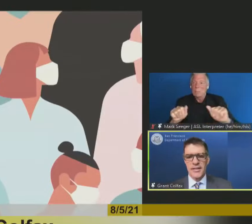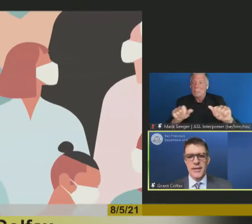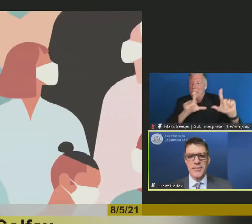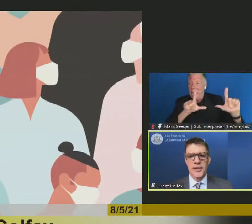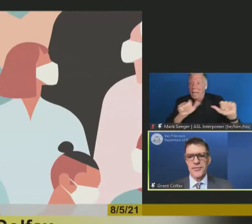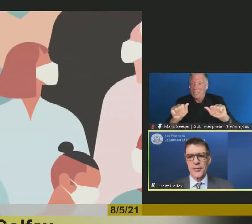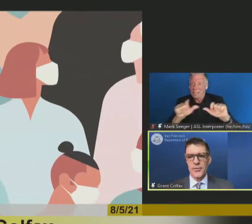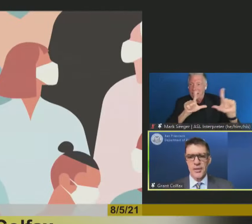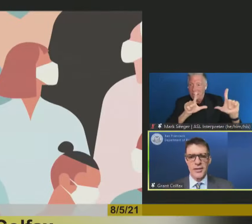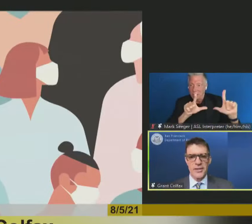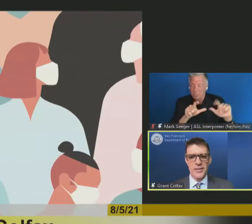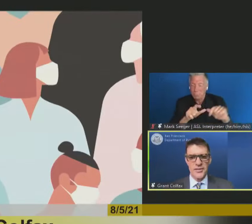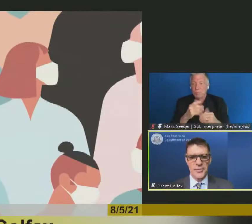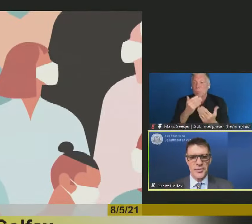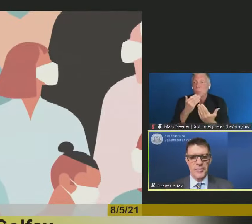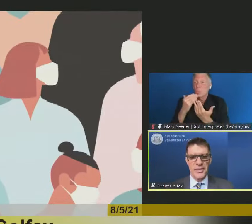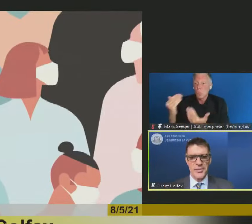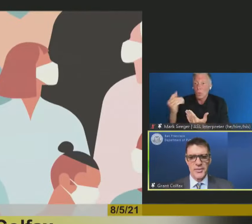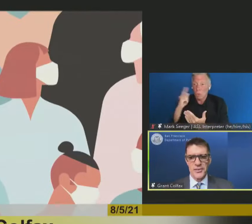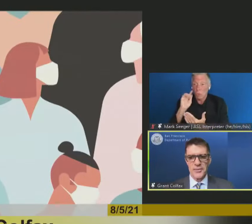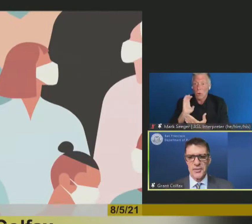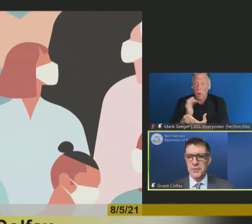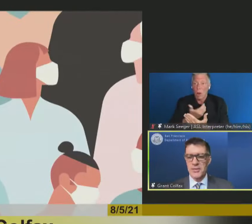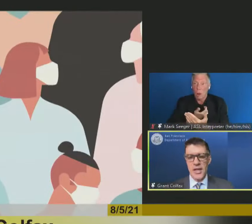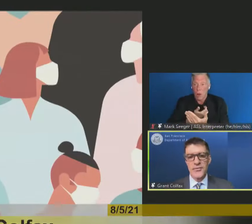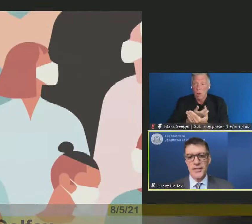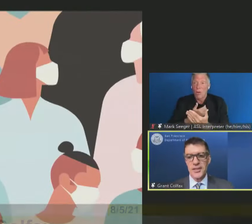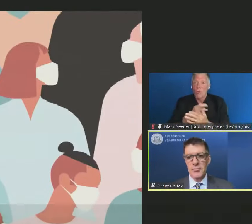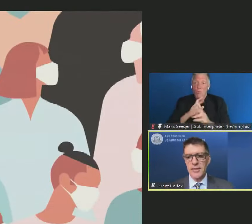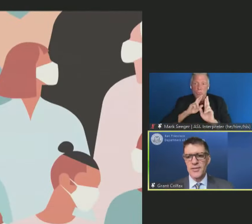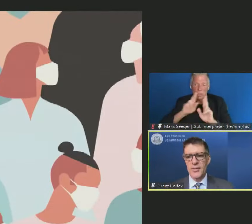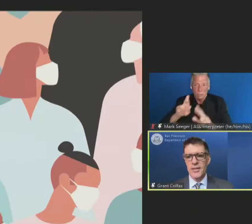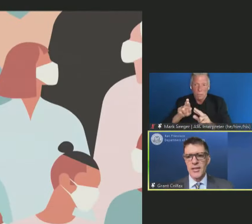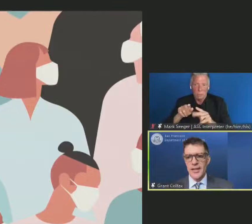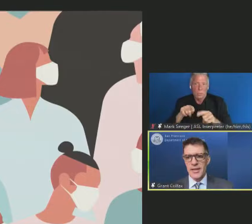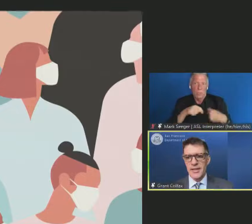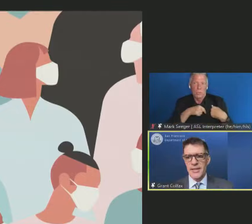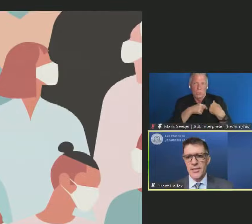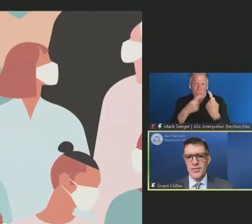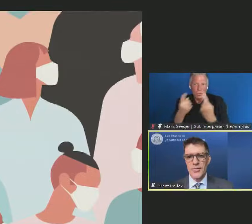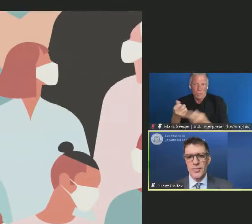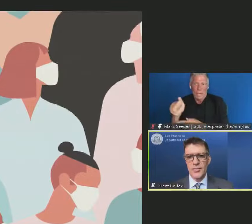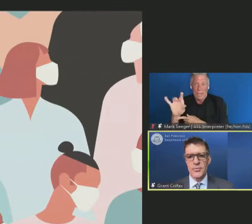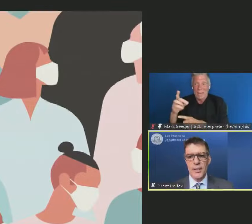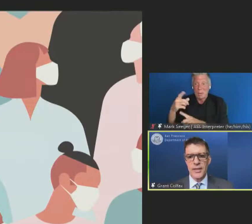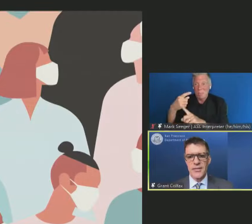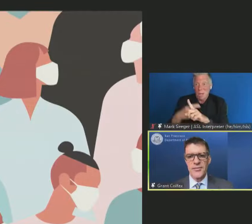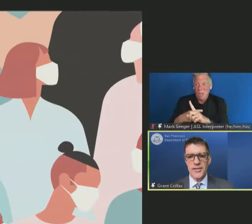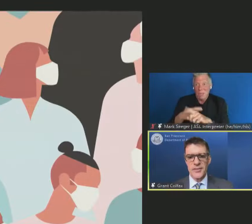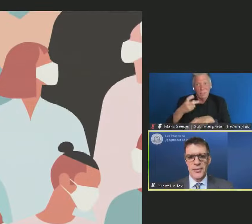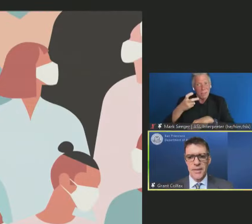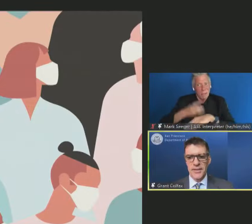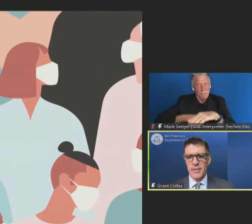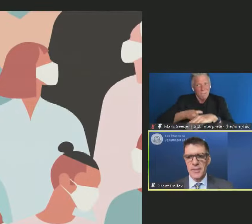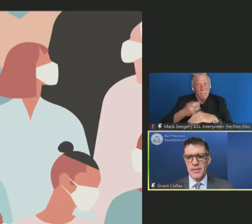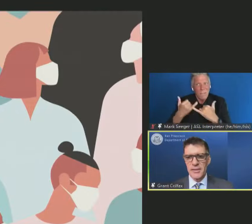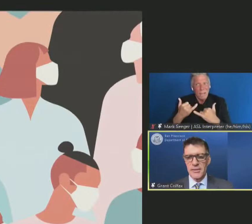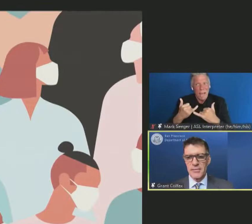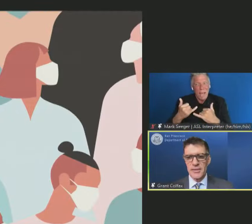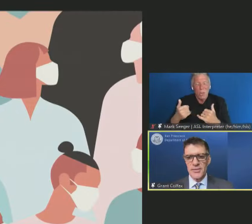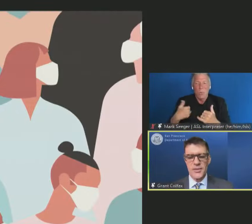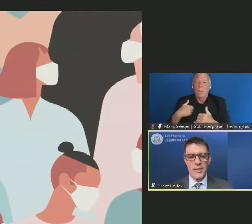and grateful for our collective response during what's been a tough 18 months. And now this new phase of the